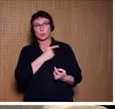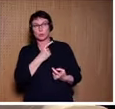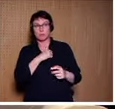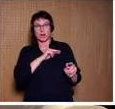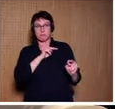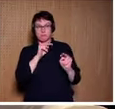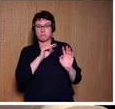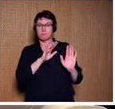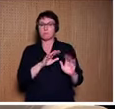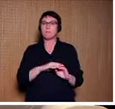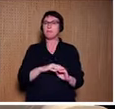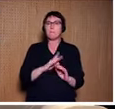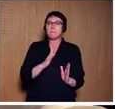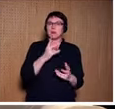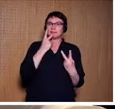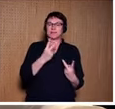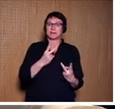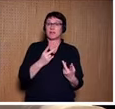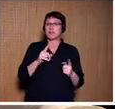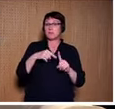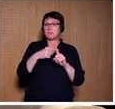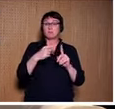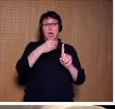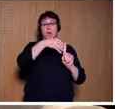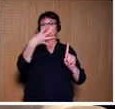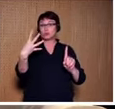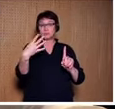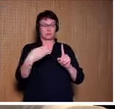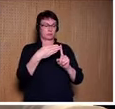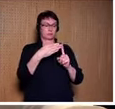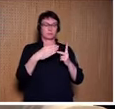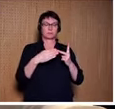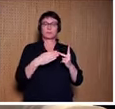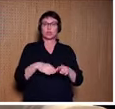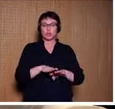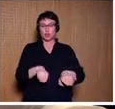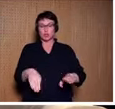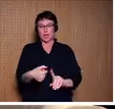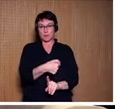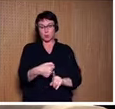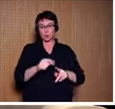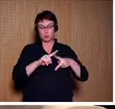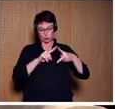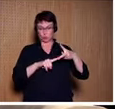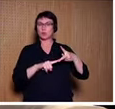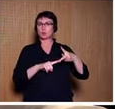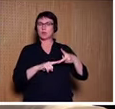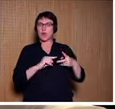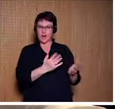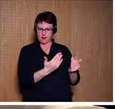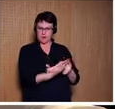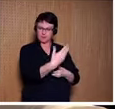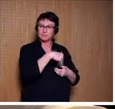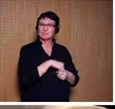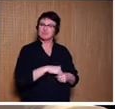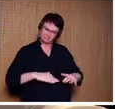connections between, for example, LGBT plus people and child abuse. And we need to